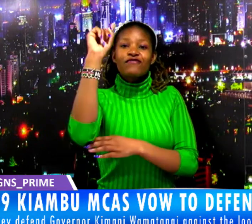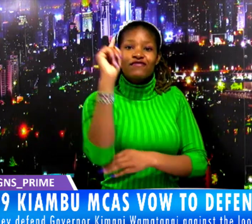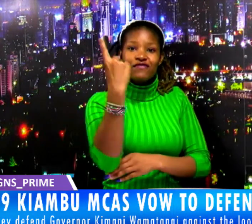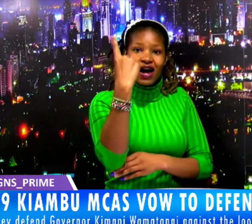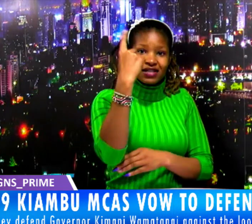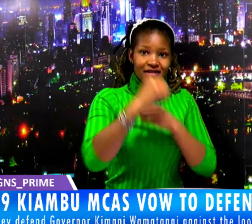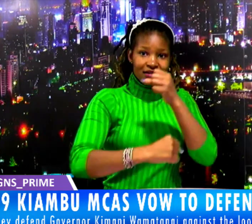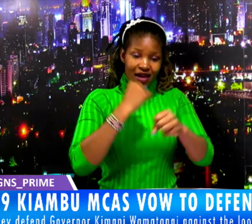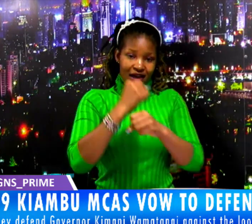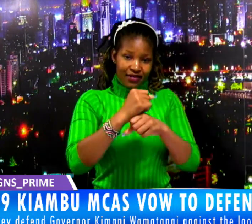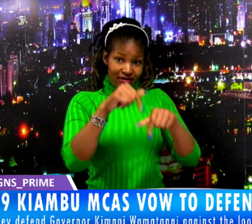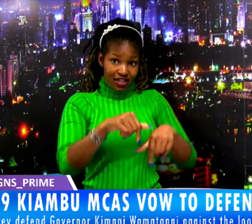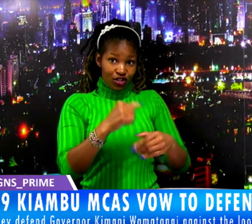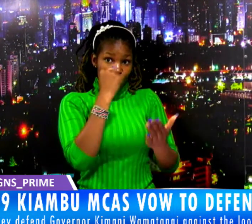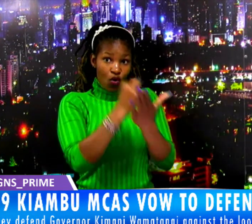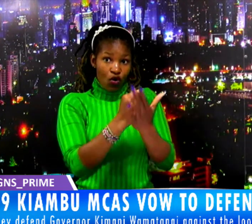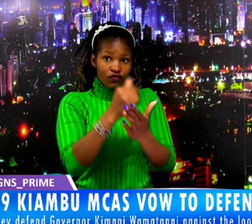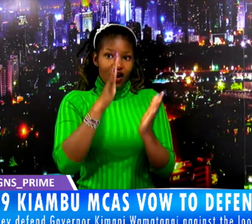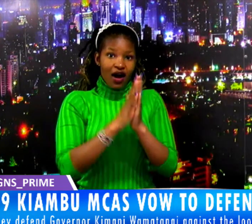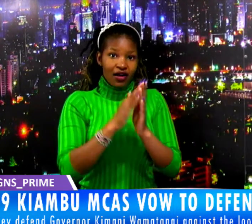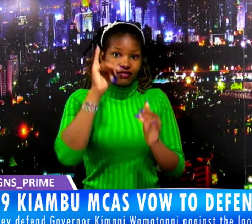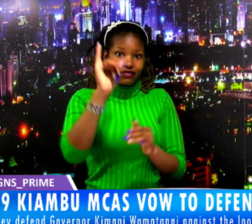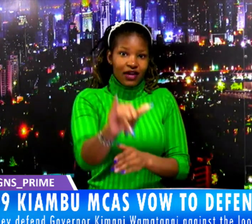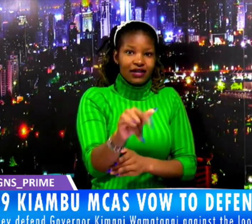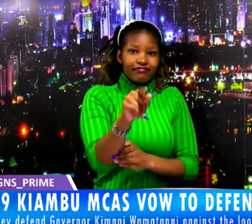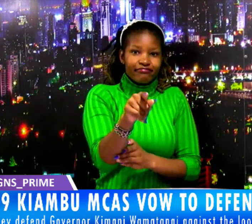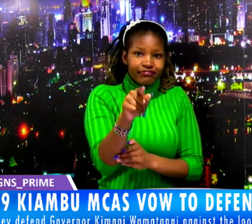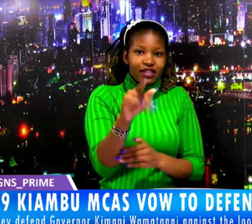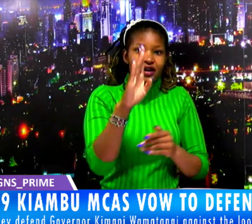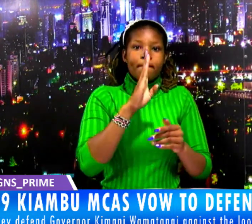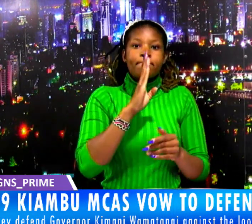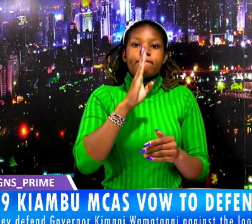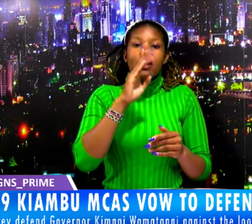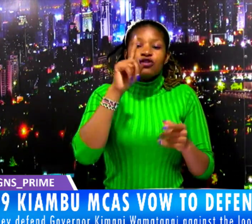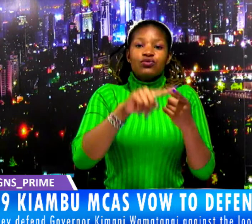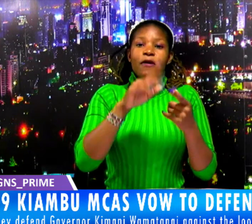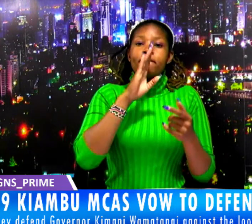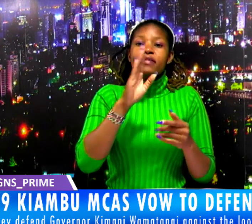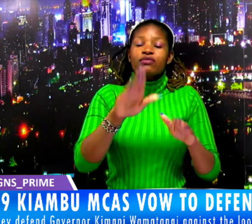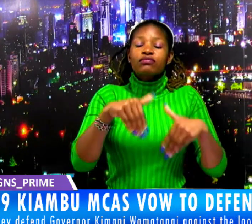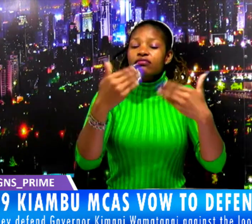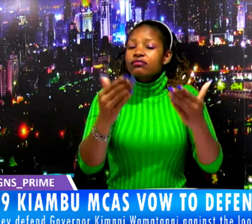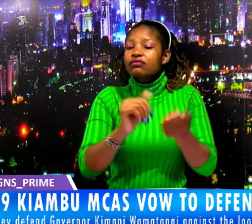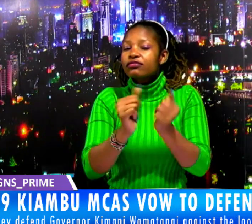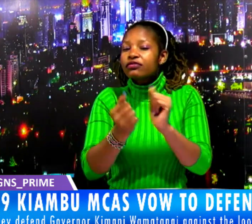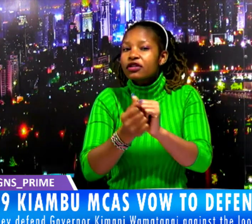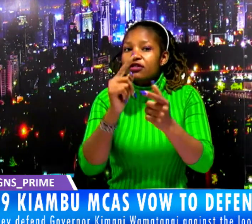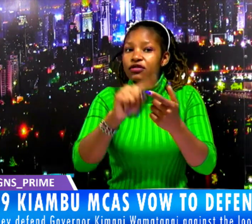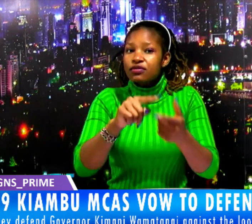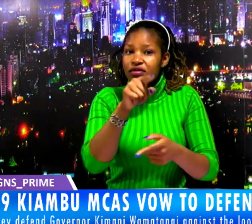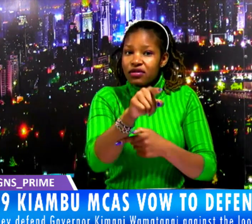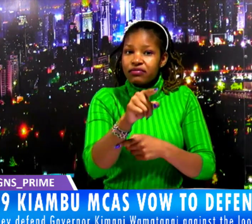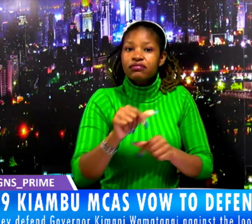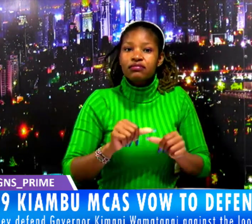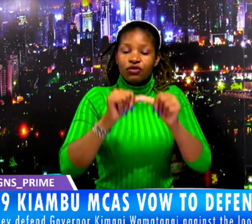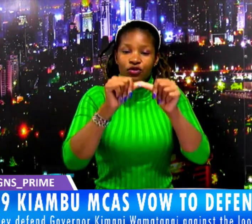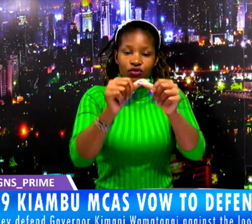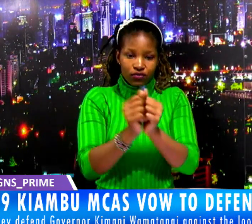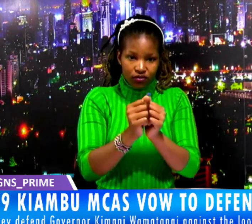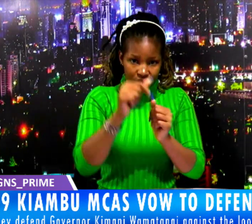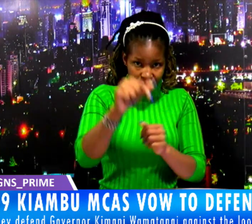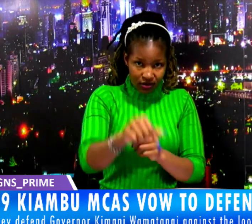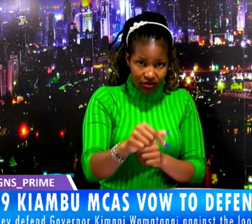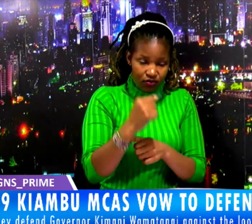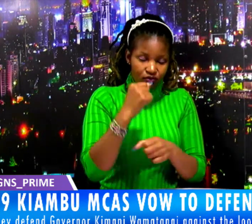The MCA said that the governor had done a good job in his first year in office and that